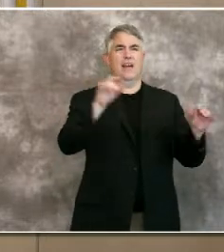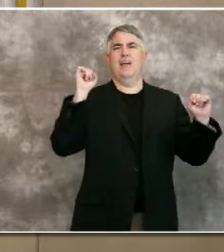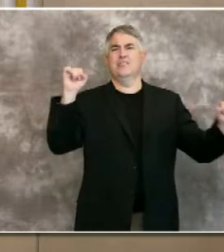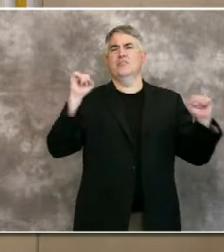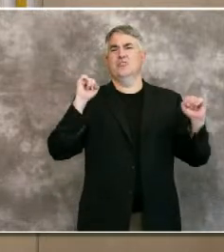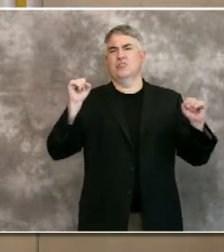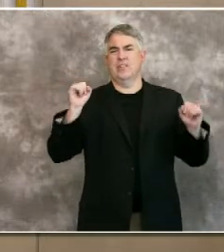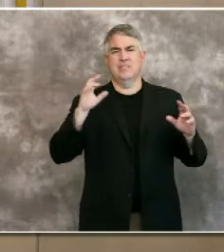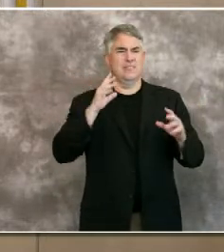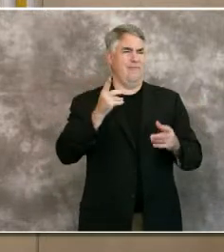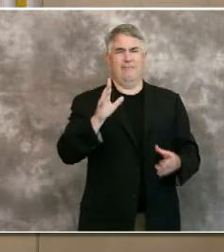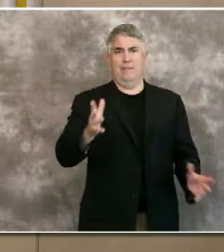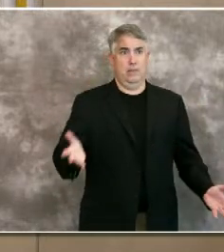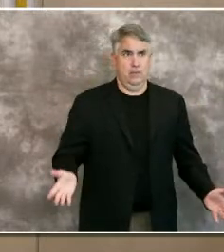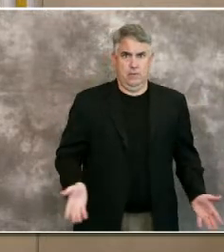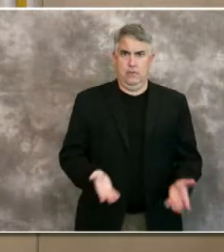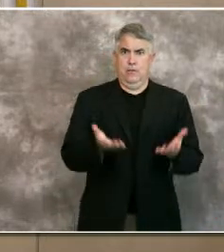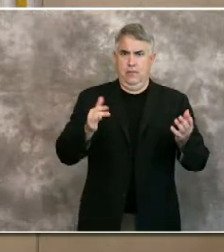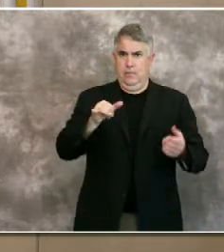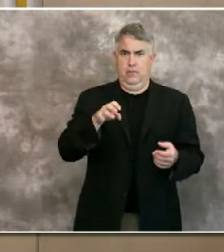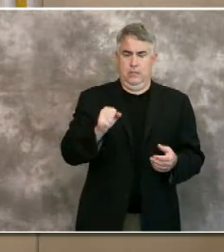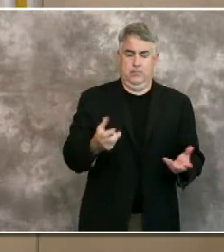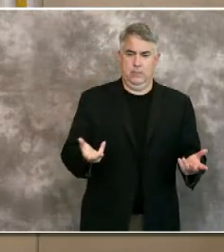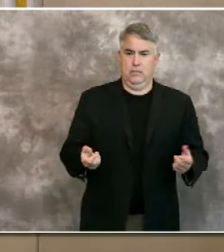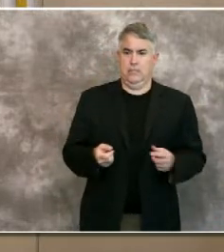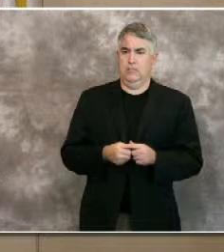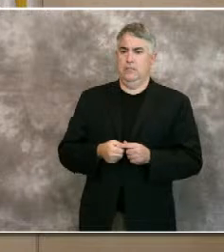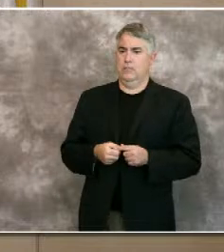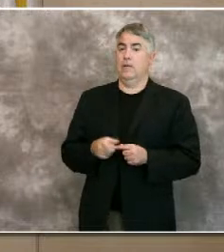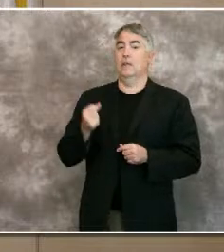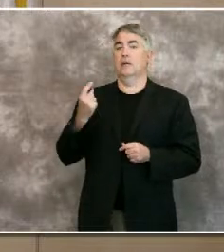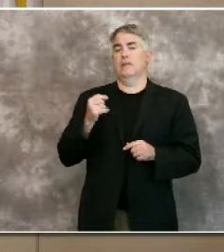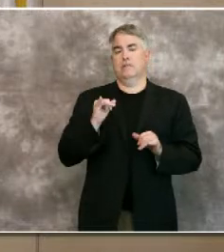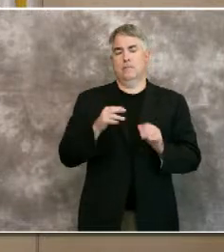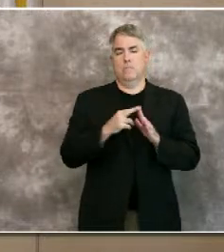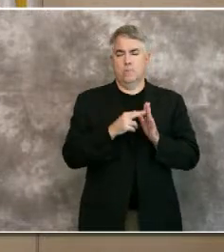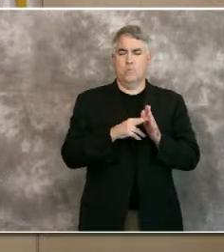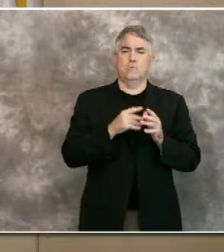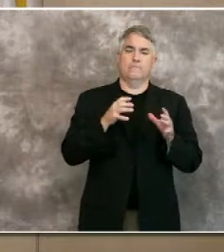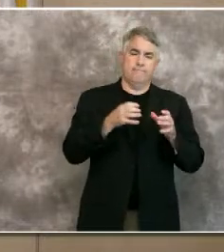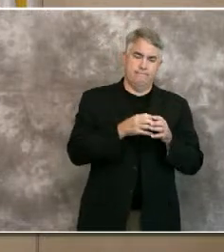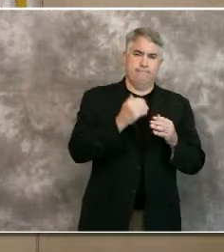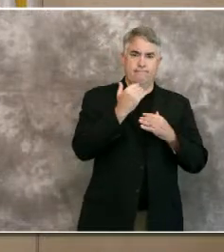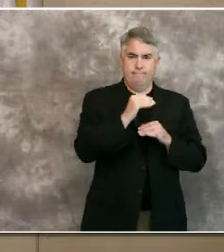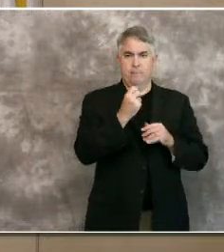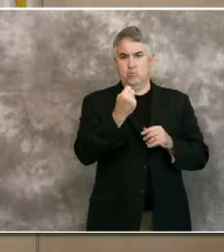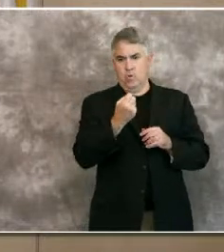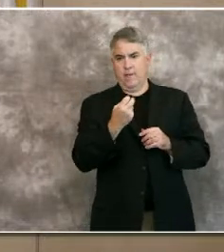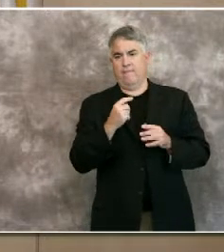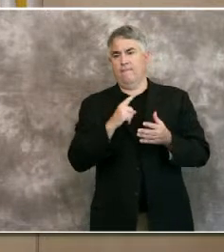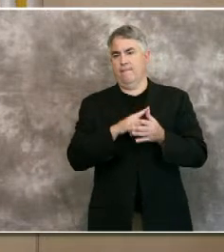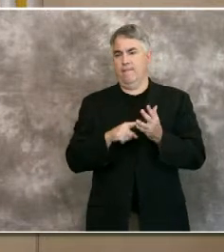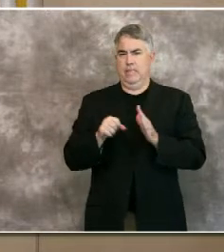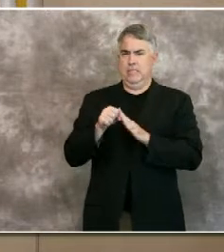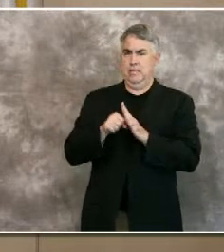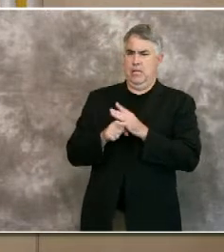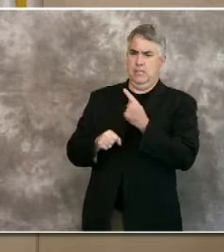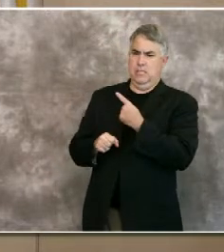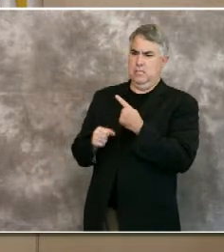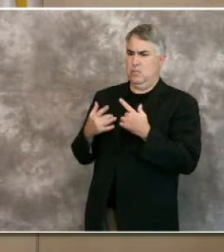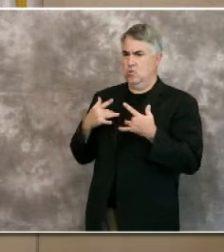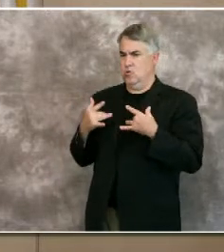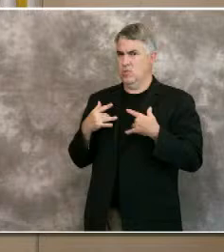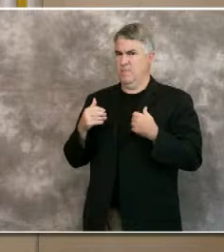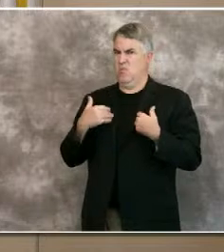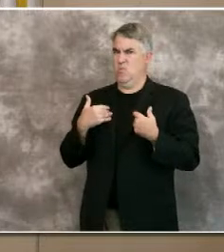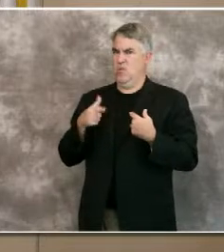there is guidance that we understand will be coming from the state regarding youth camps, but